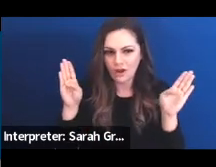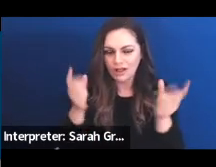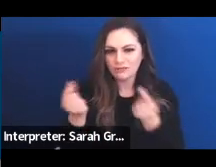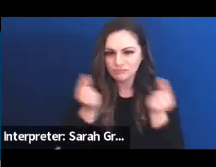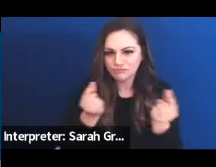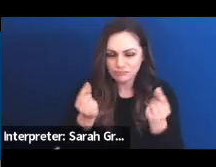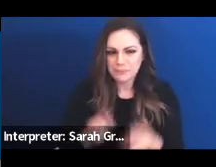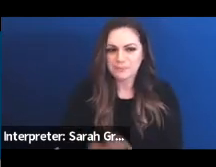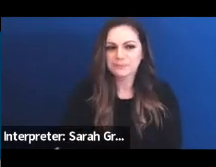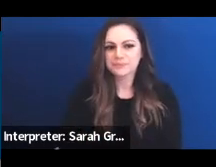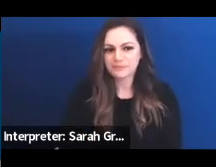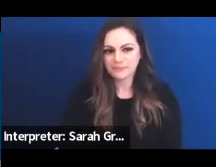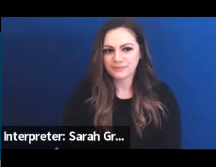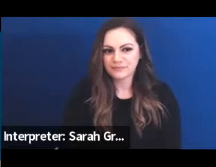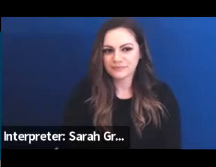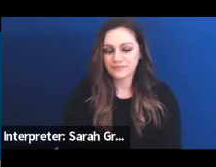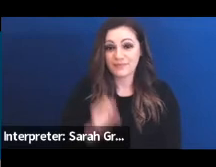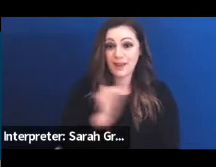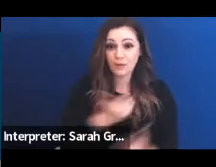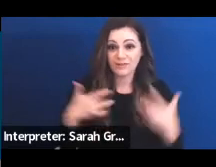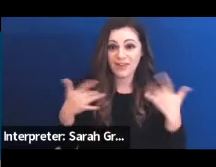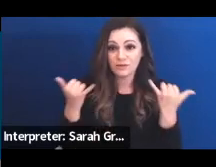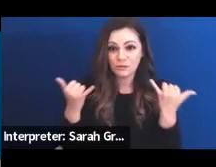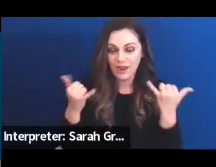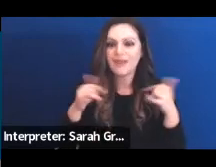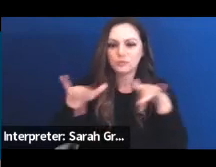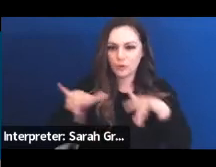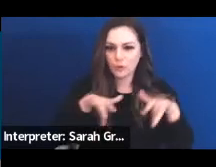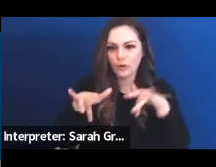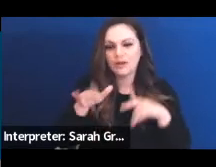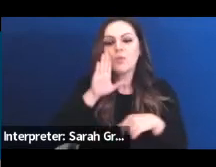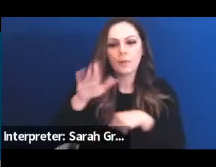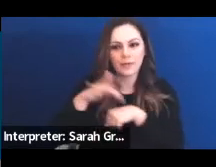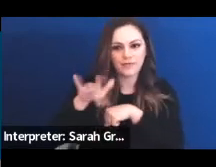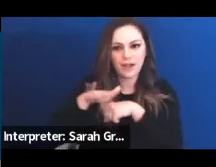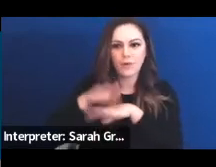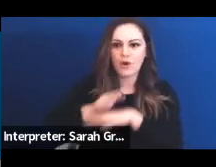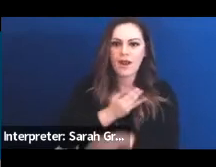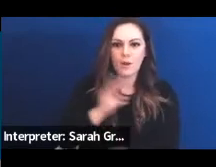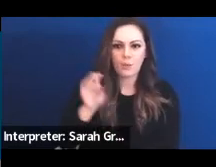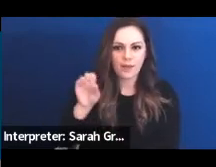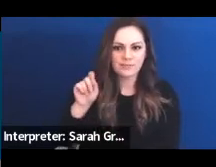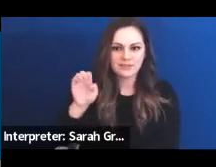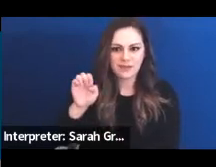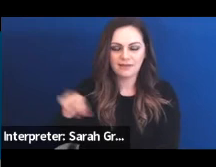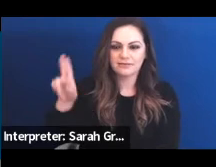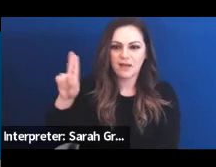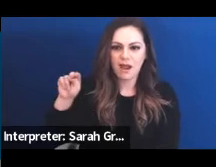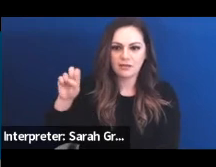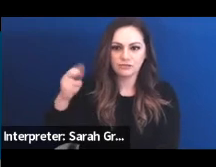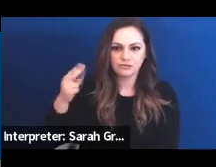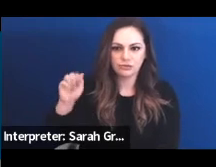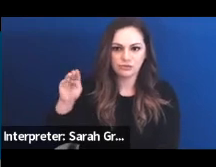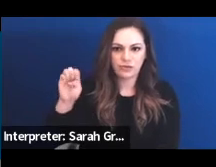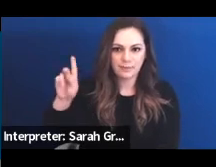The event is being recorded and will be available on the UNSHAME Kentucky website under the Events tab, along